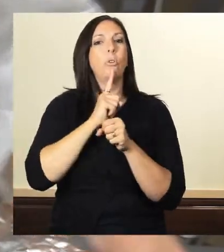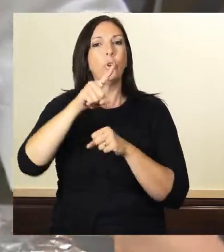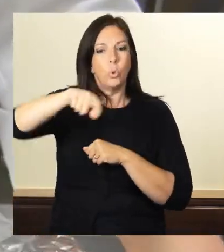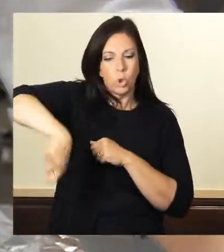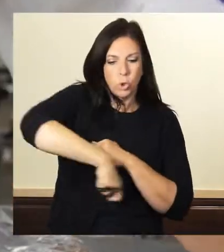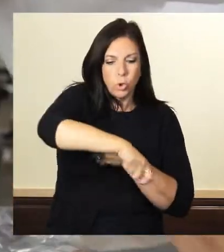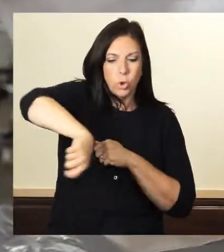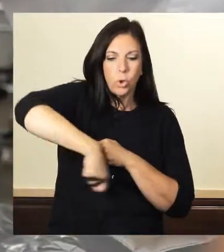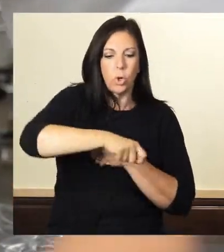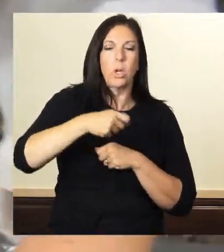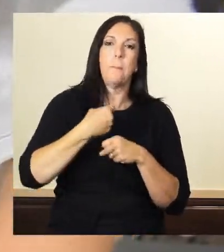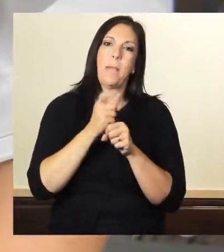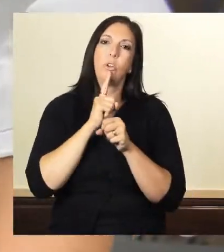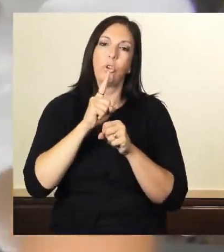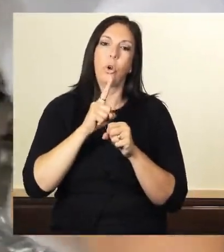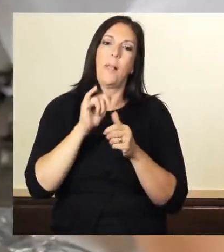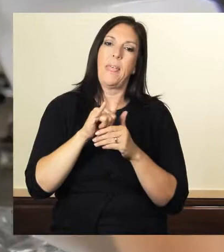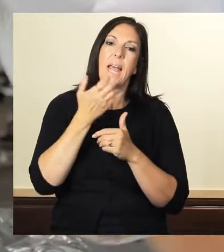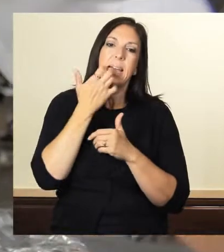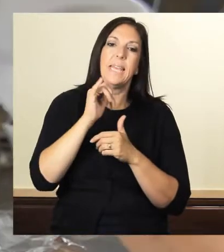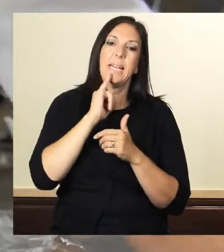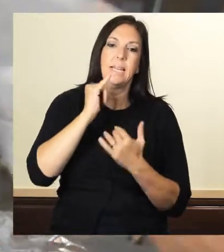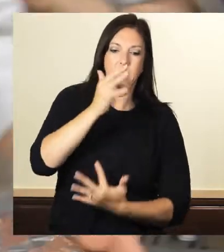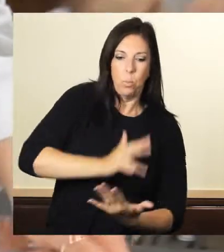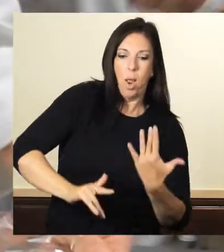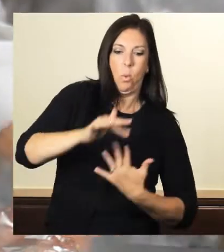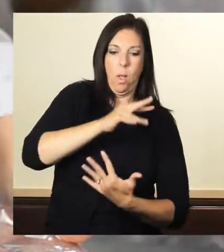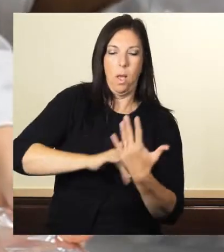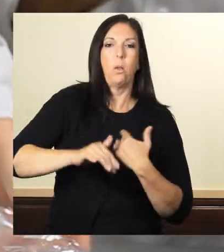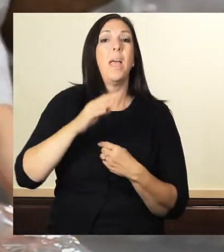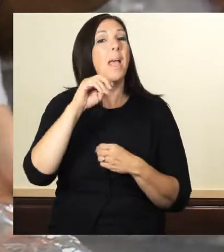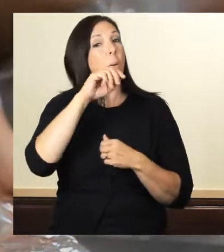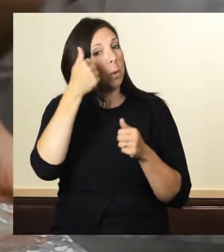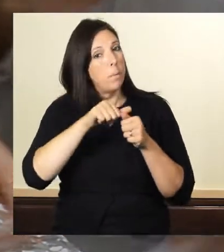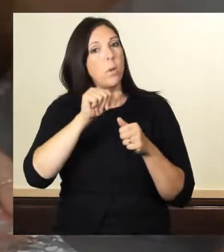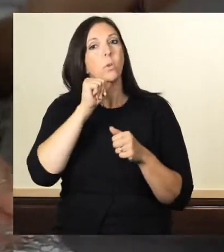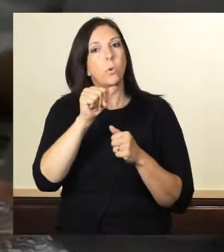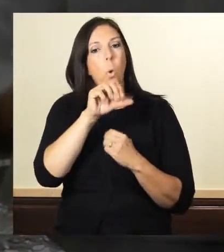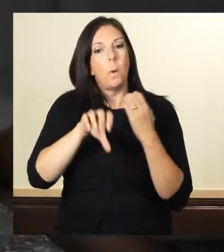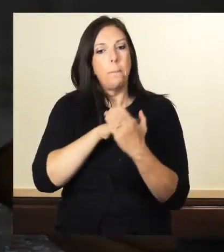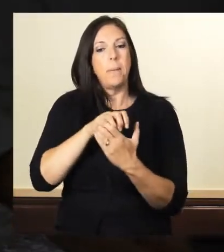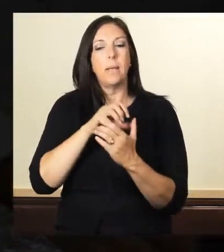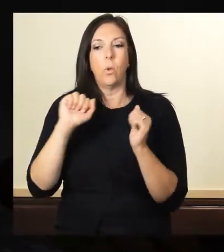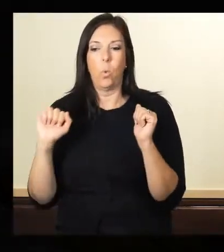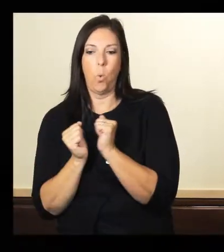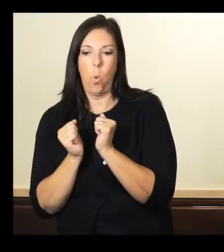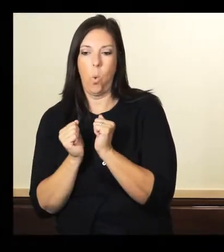heat evenly. And remember to never mix cold foods with cooked foods.